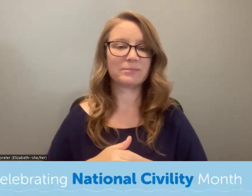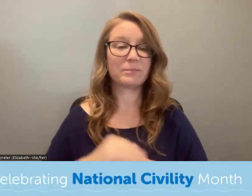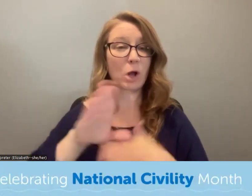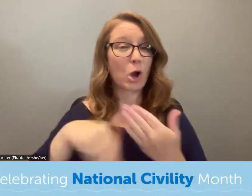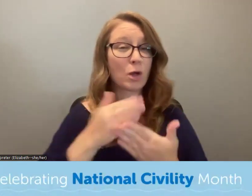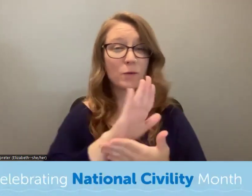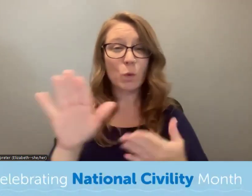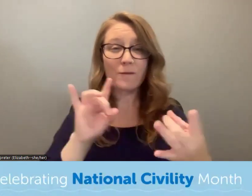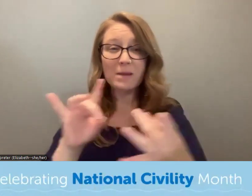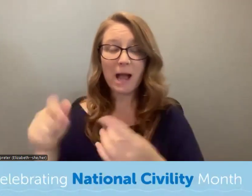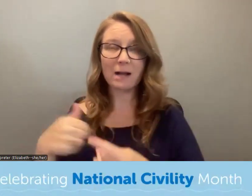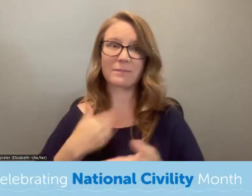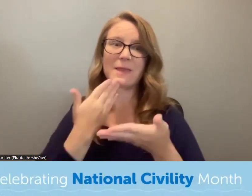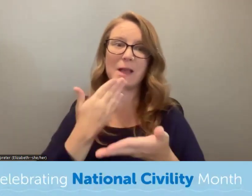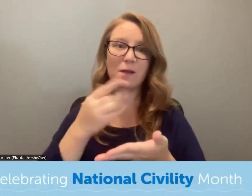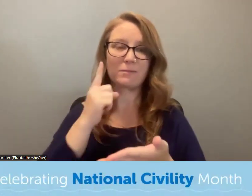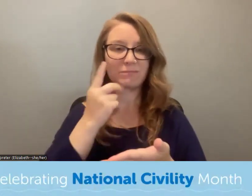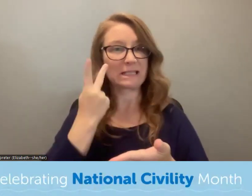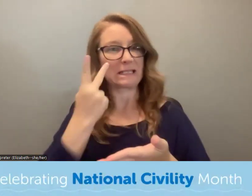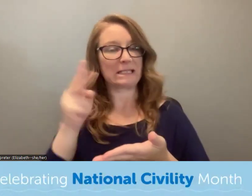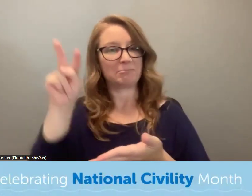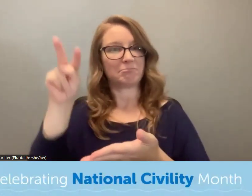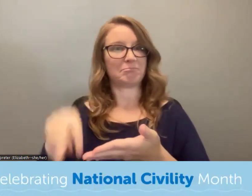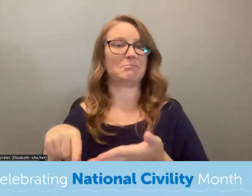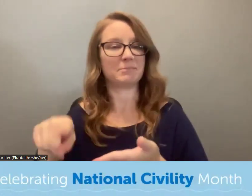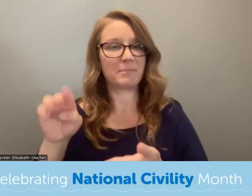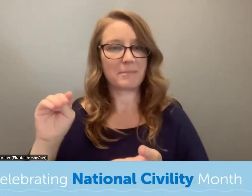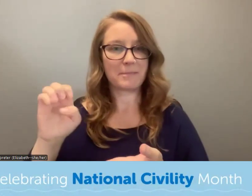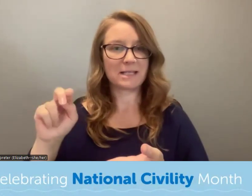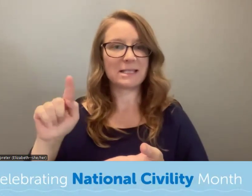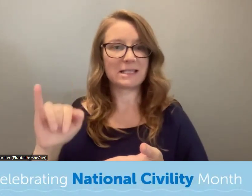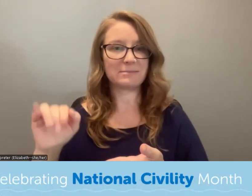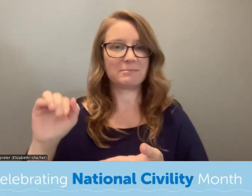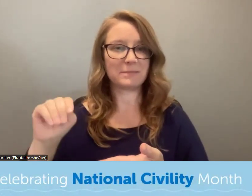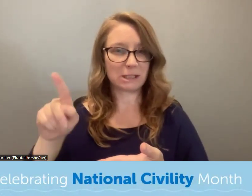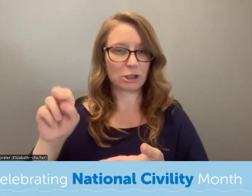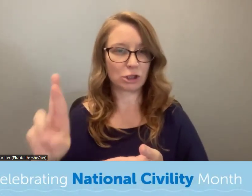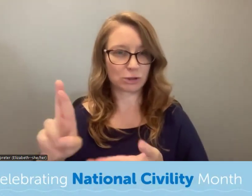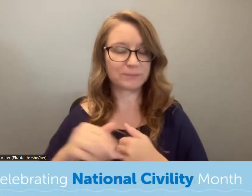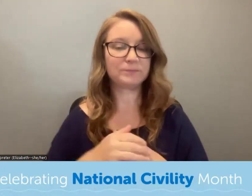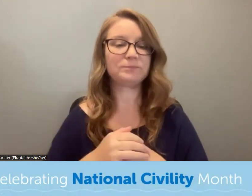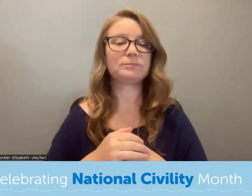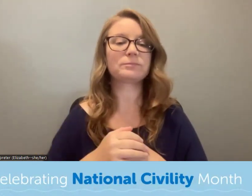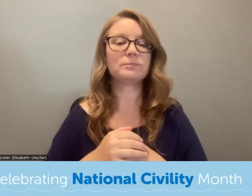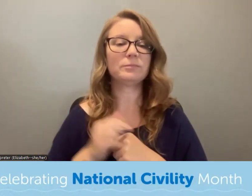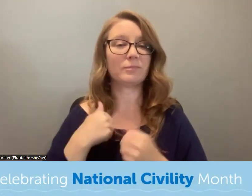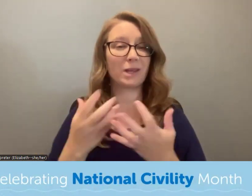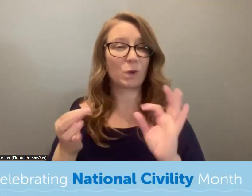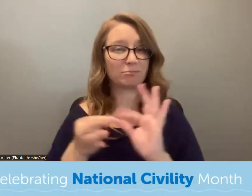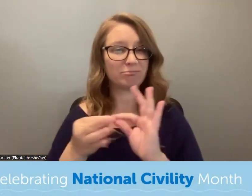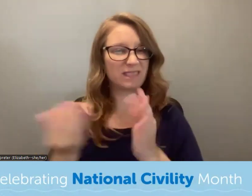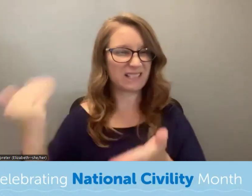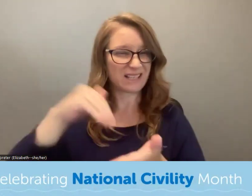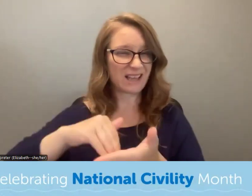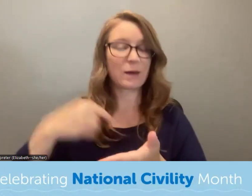feedback or seeing all the feedback rather come through the Menti meter. I would note that again, we will